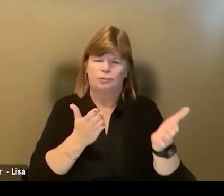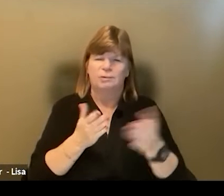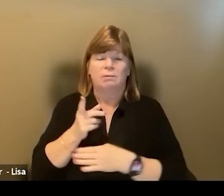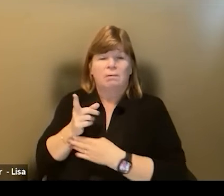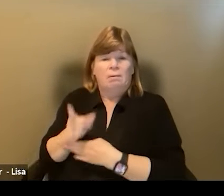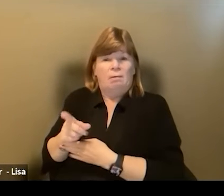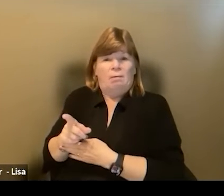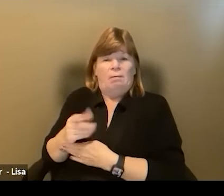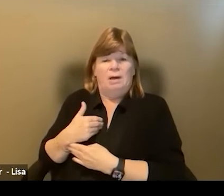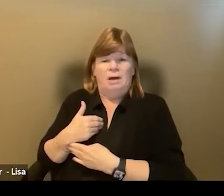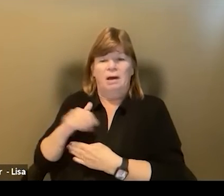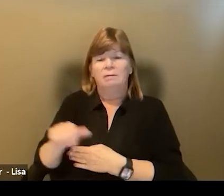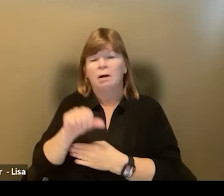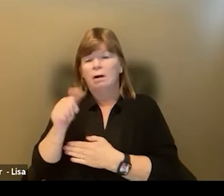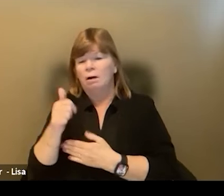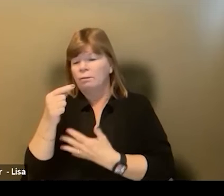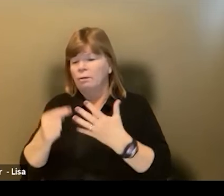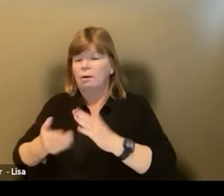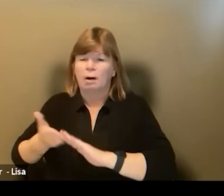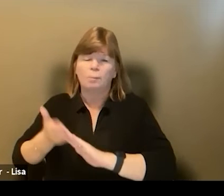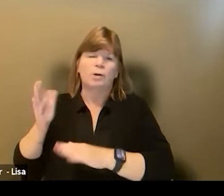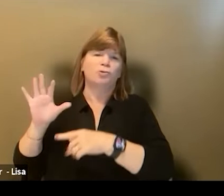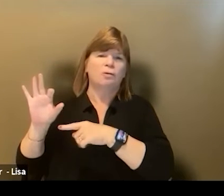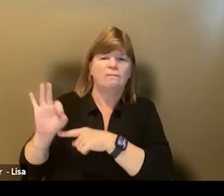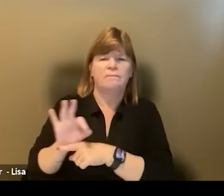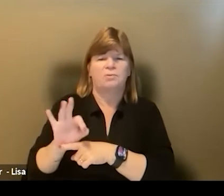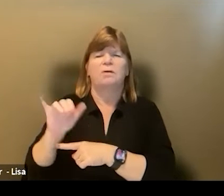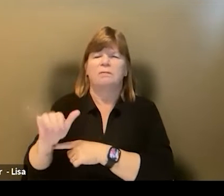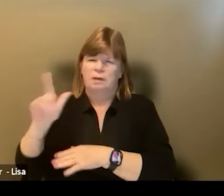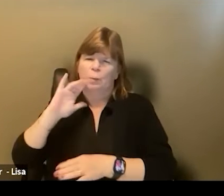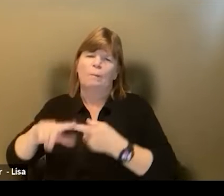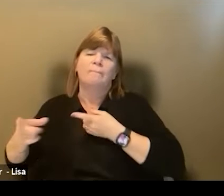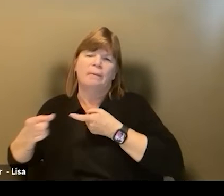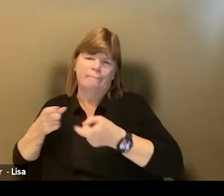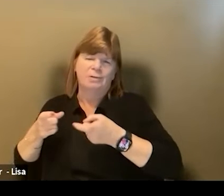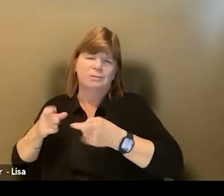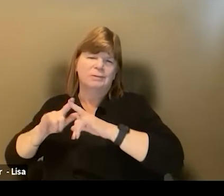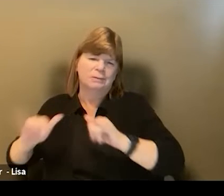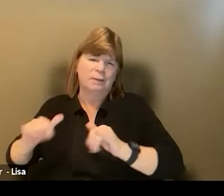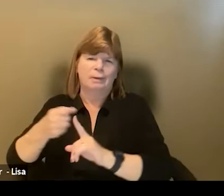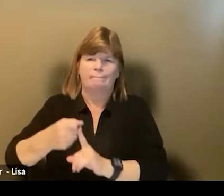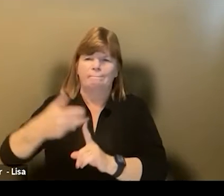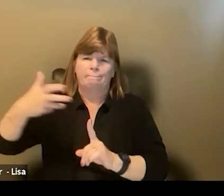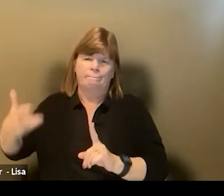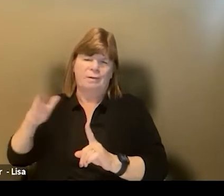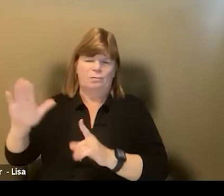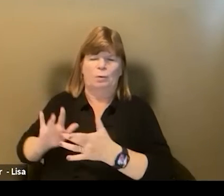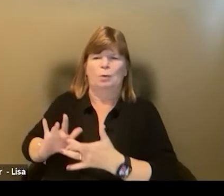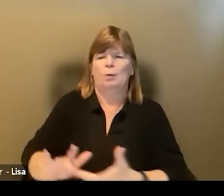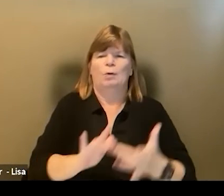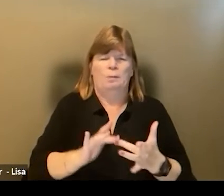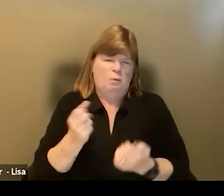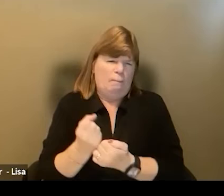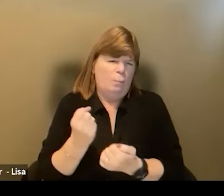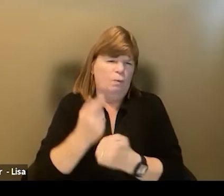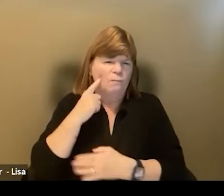have other operational functions that they'll be managing, as well as expanding their network and support